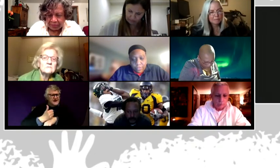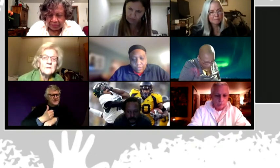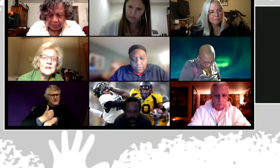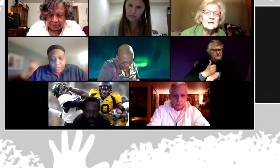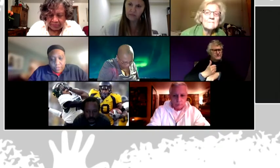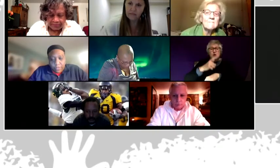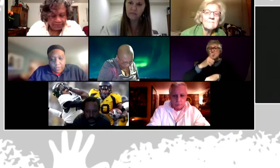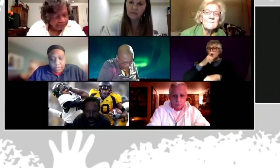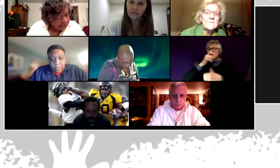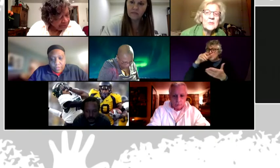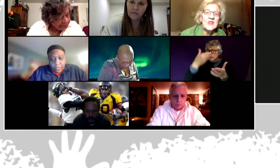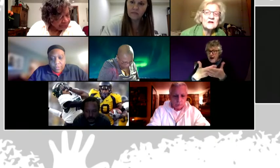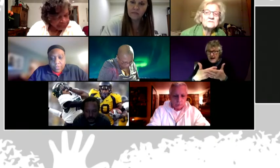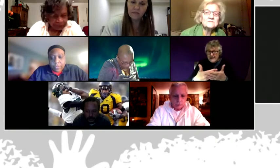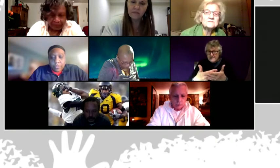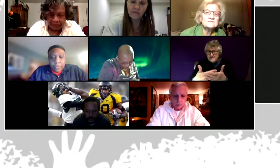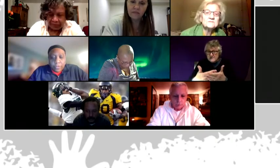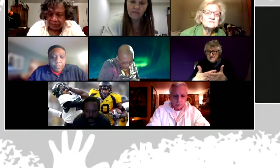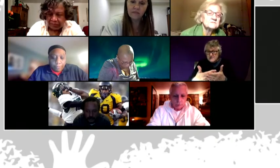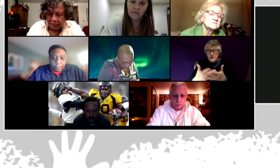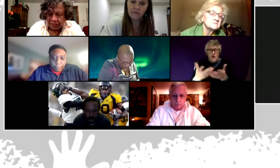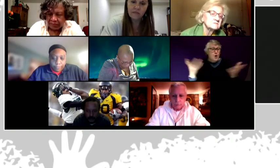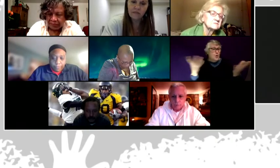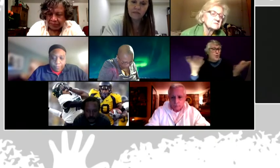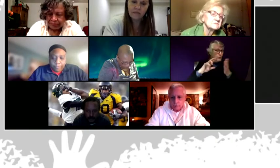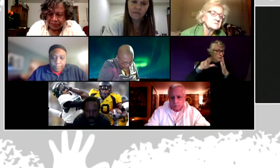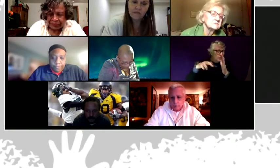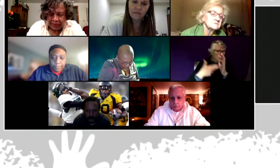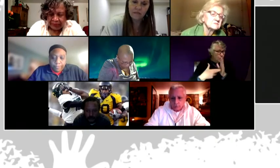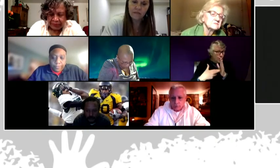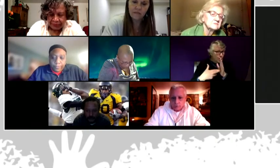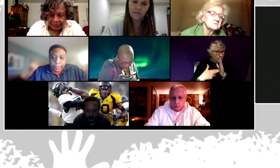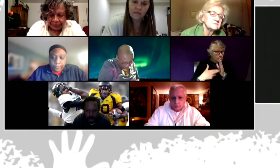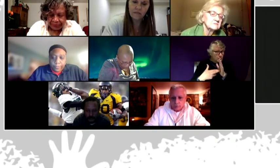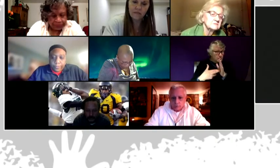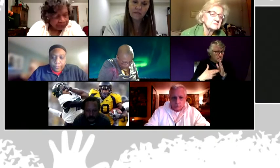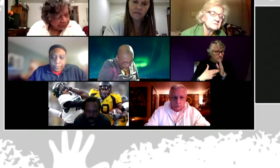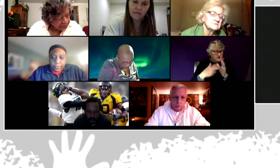playing. But I have a great concern that there's been